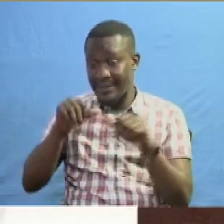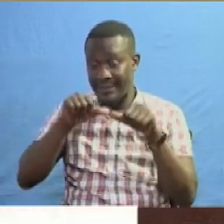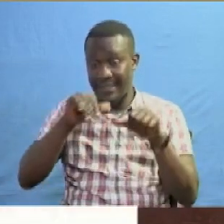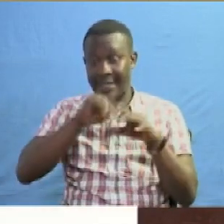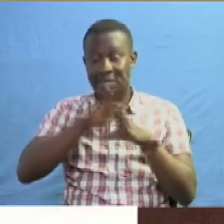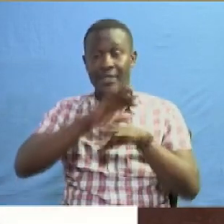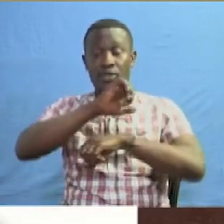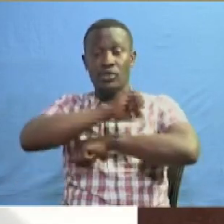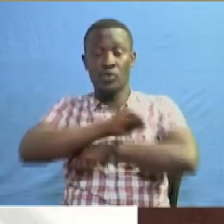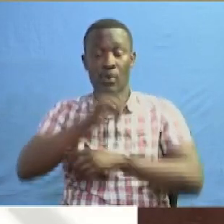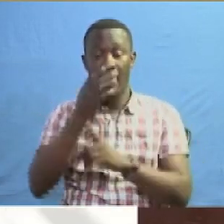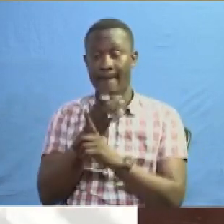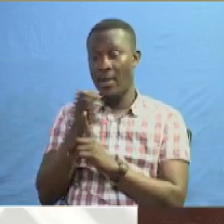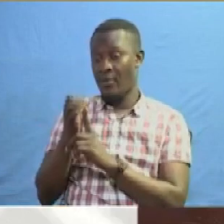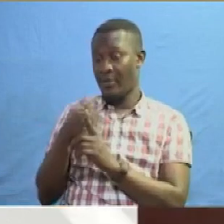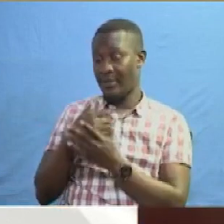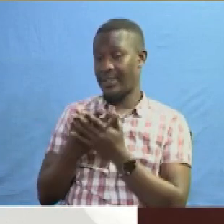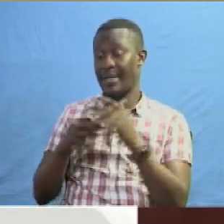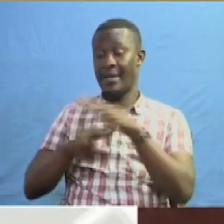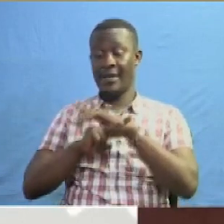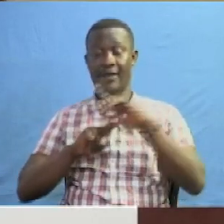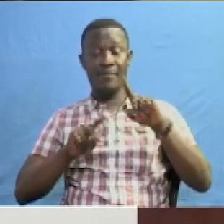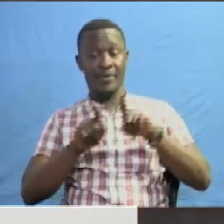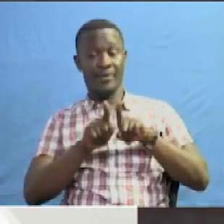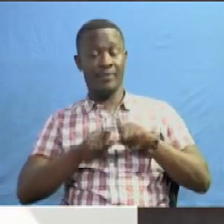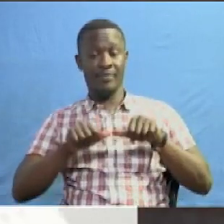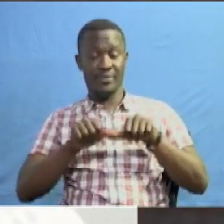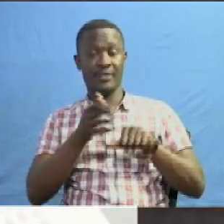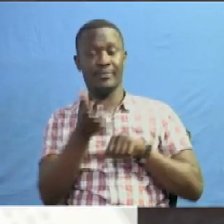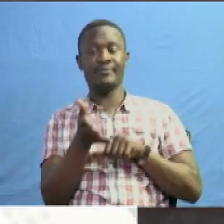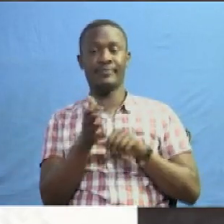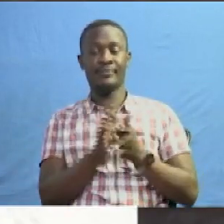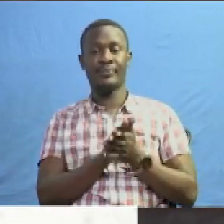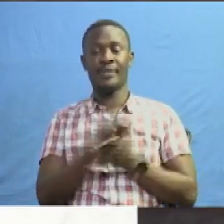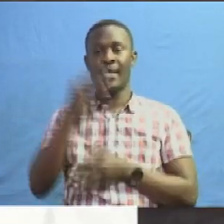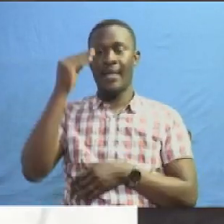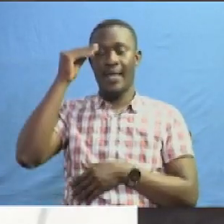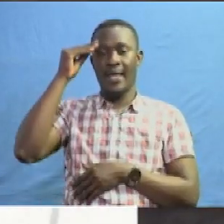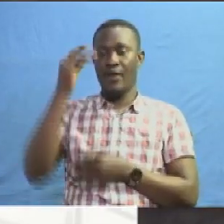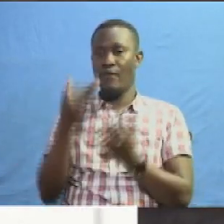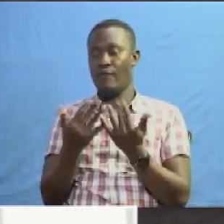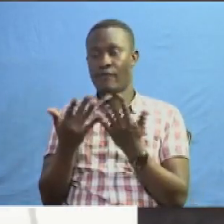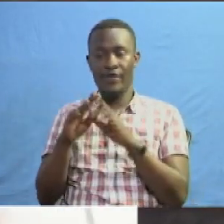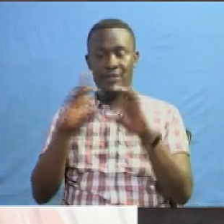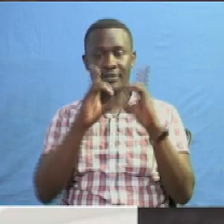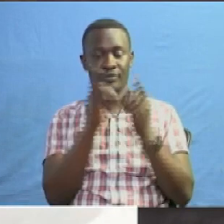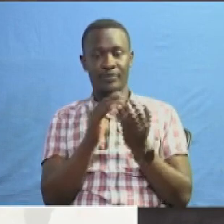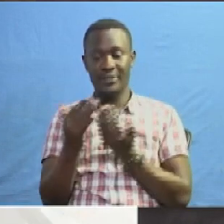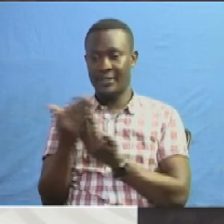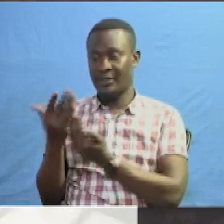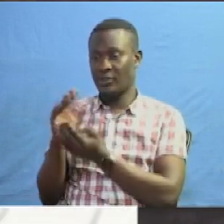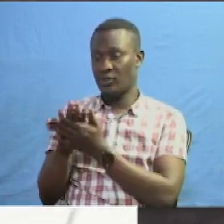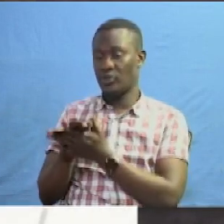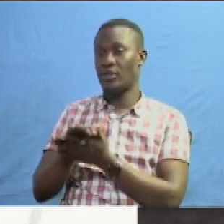also have our deputies stay in the school compound. Head of Fire Department John Kiama shared the hotline number